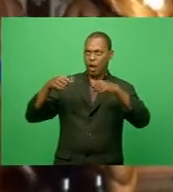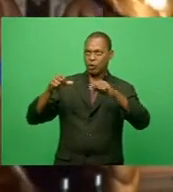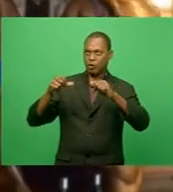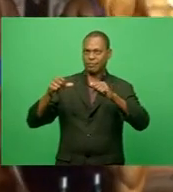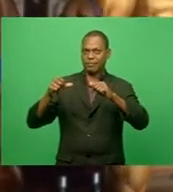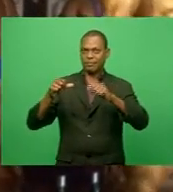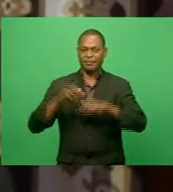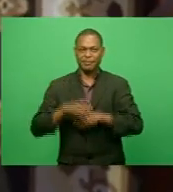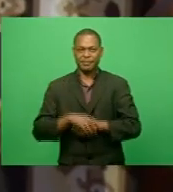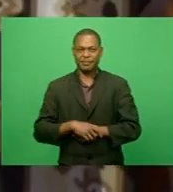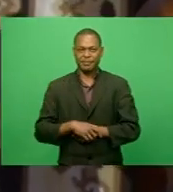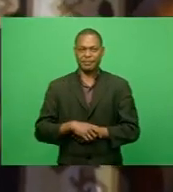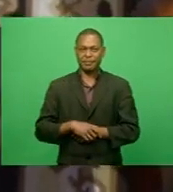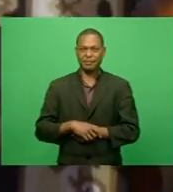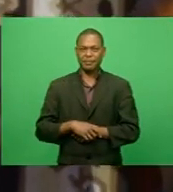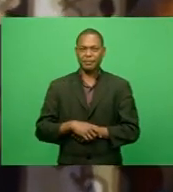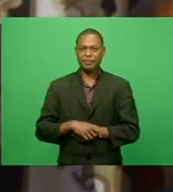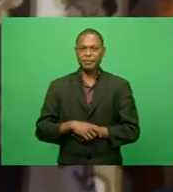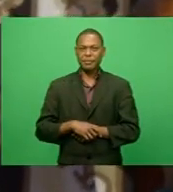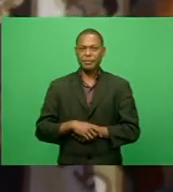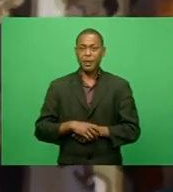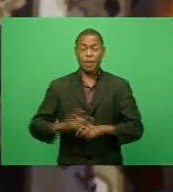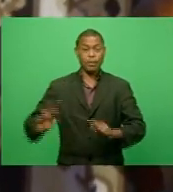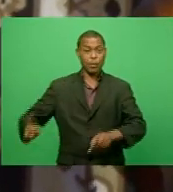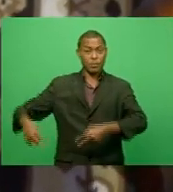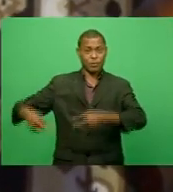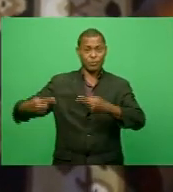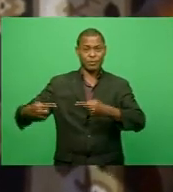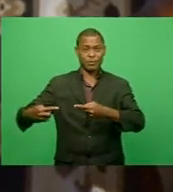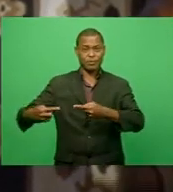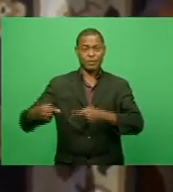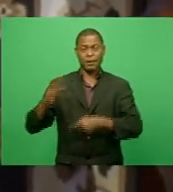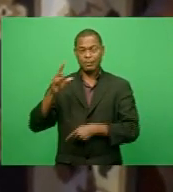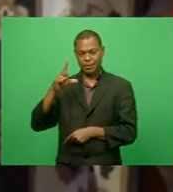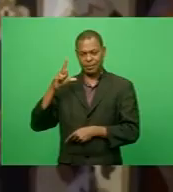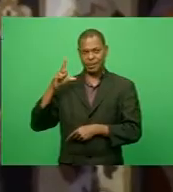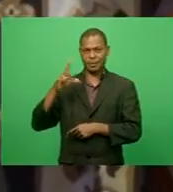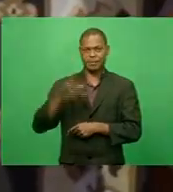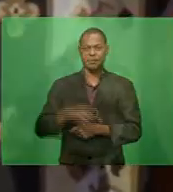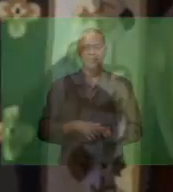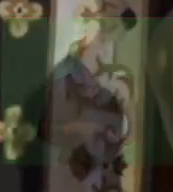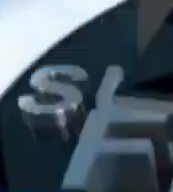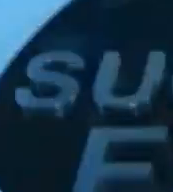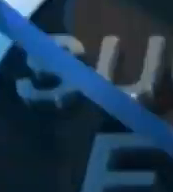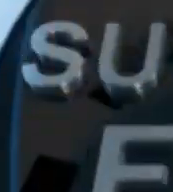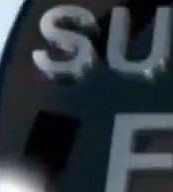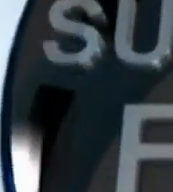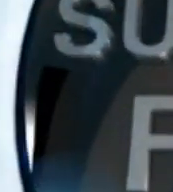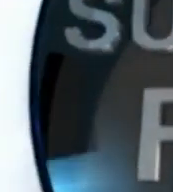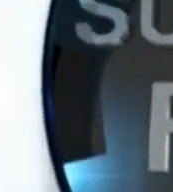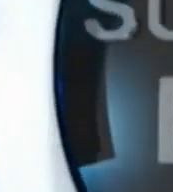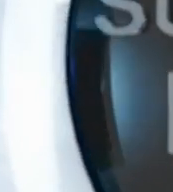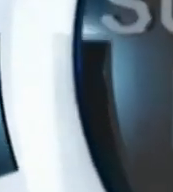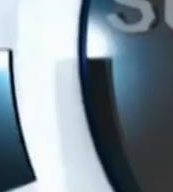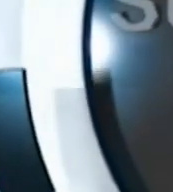men's physique in the Mr. Fiji competitions last night. Koroi Tandulala, FBC News.